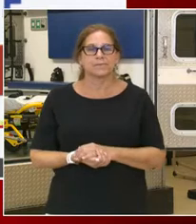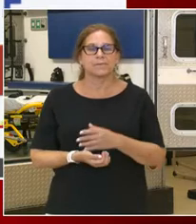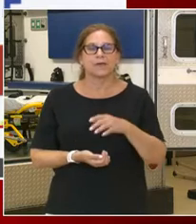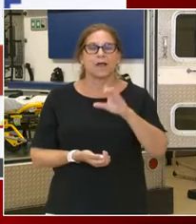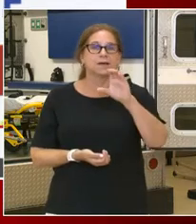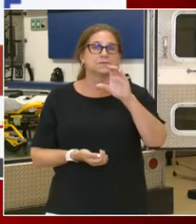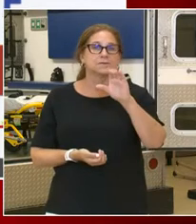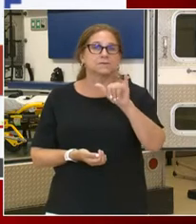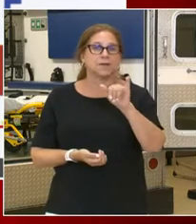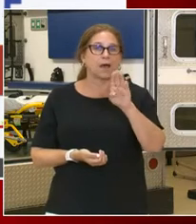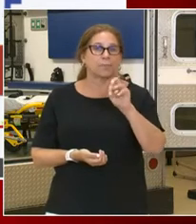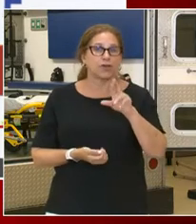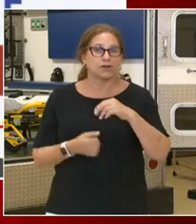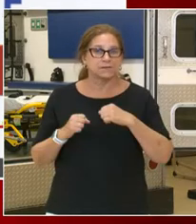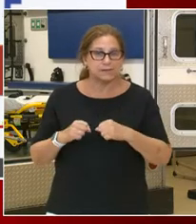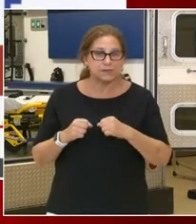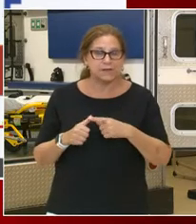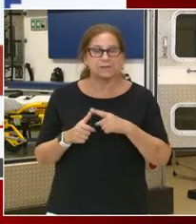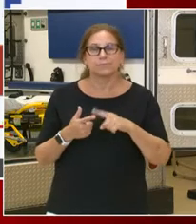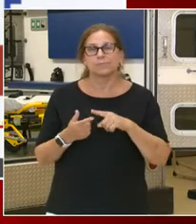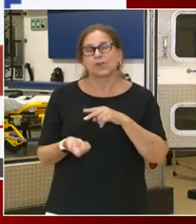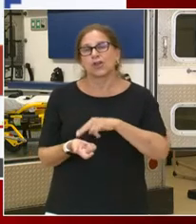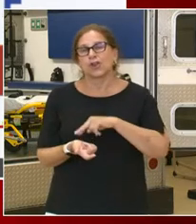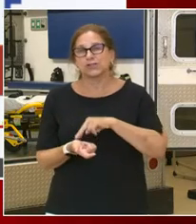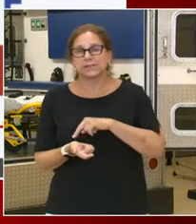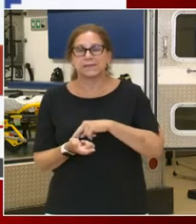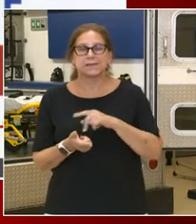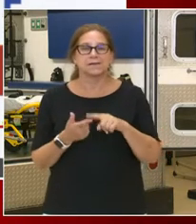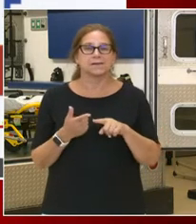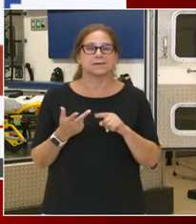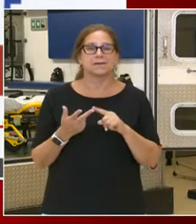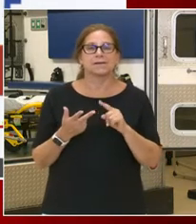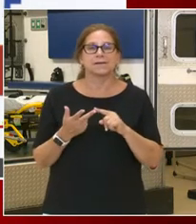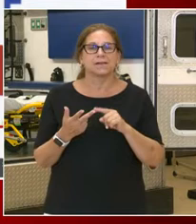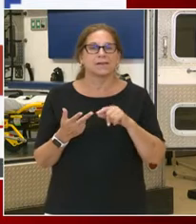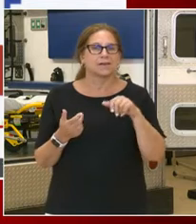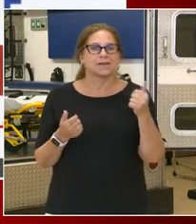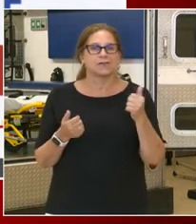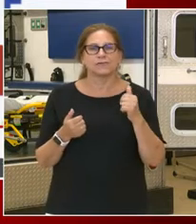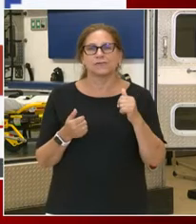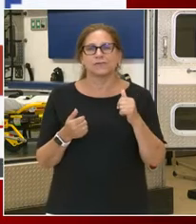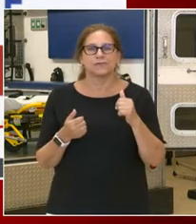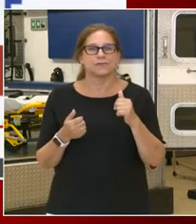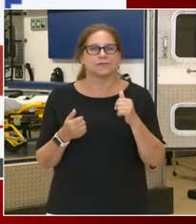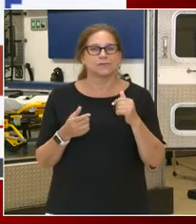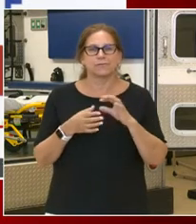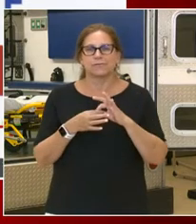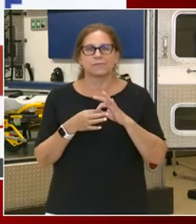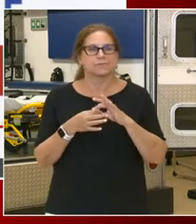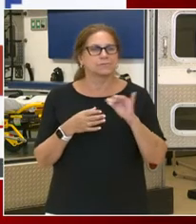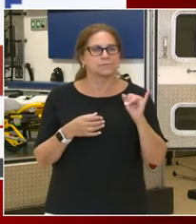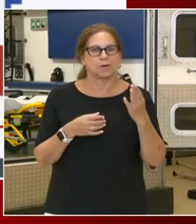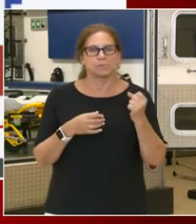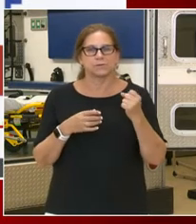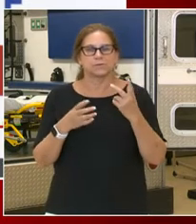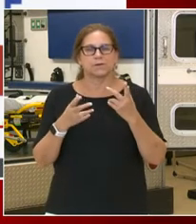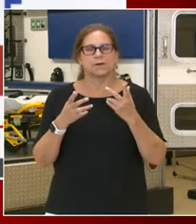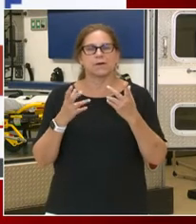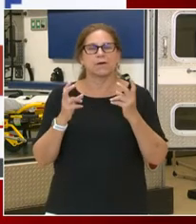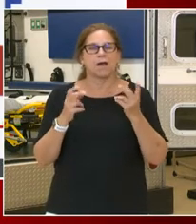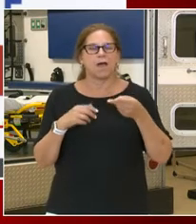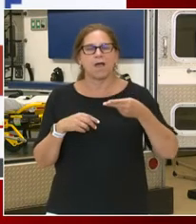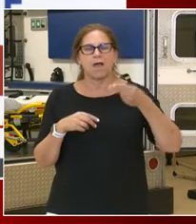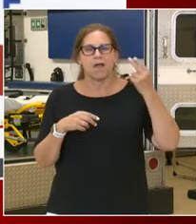So you will no longer only have access to CTE programs in the school you attend, but you'll be able to travel to an advanced technical